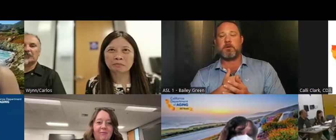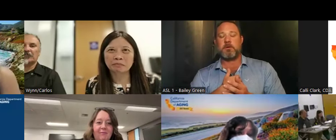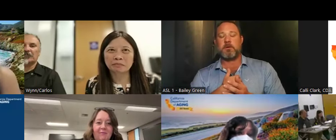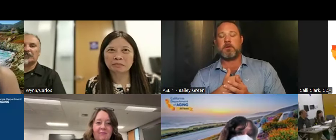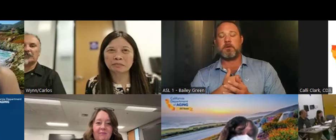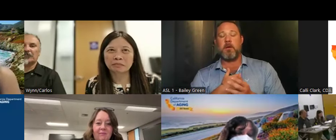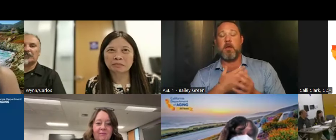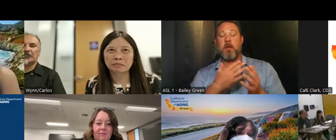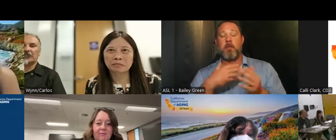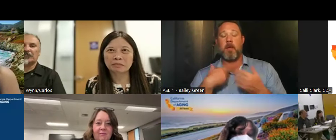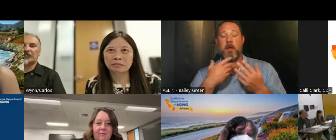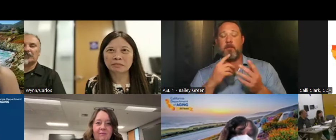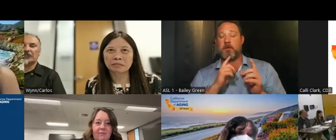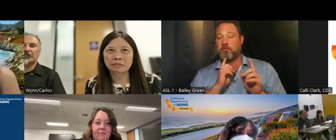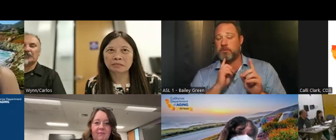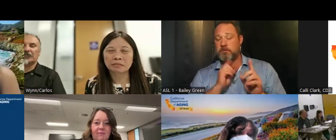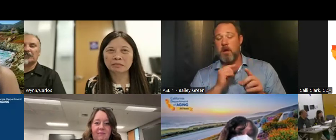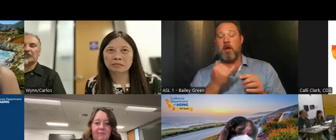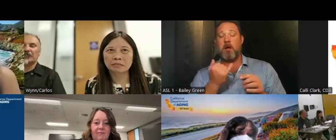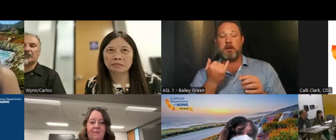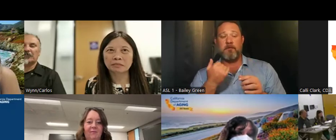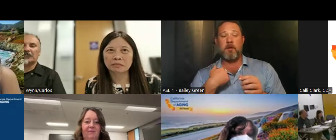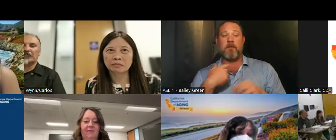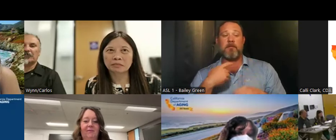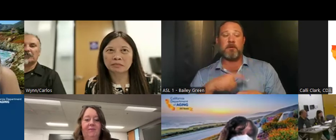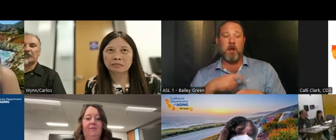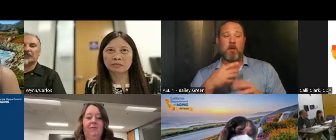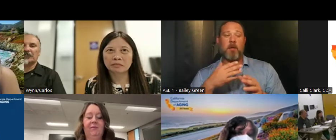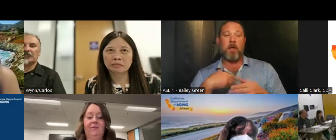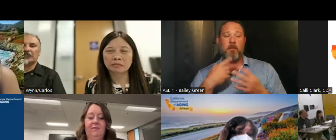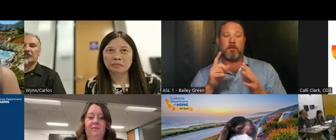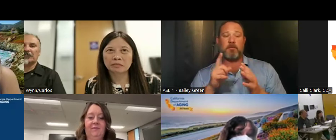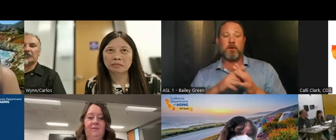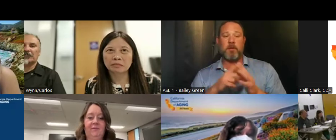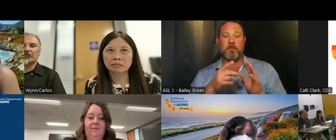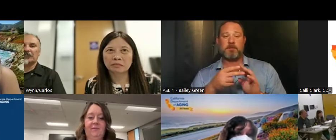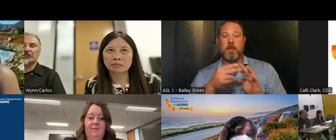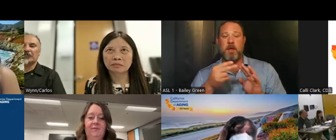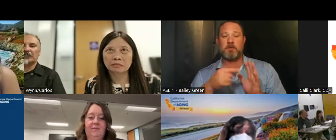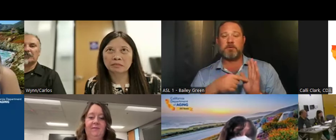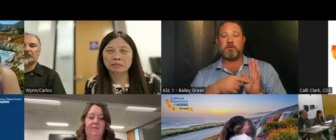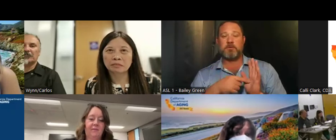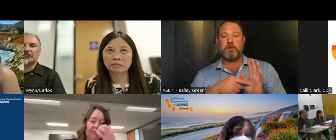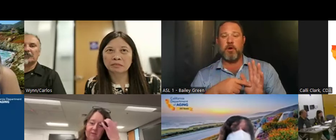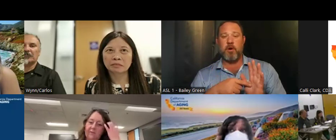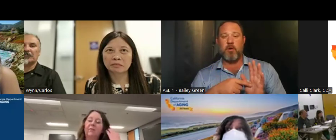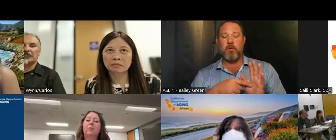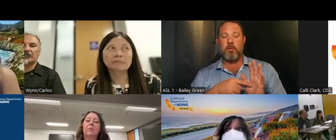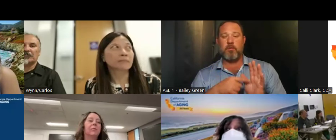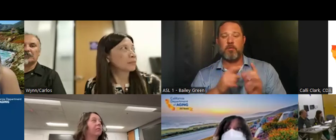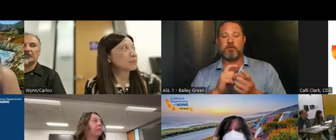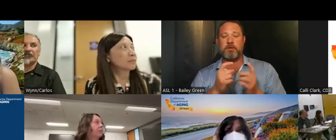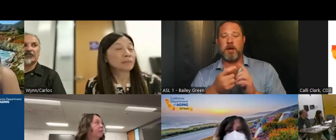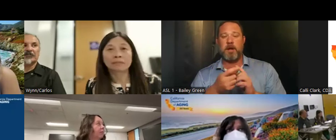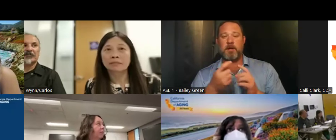But I'm happy to respond. And if we do have time, I'm happy to bring up the slides just to show the change